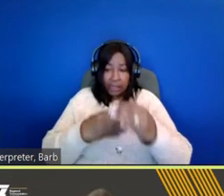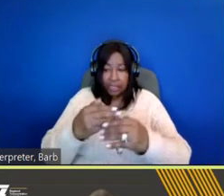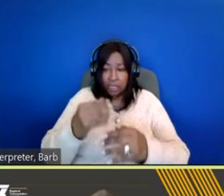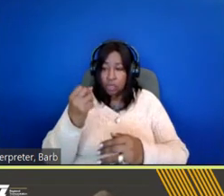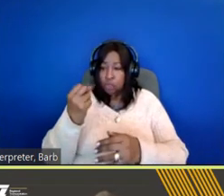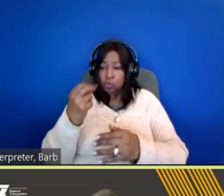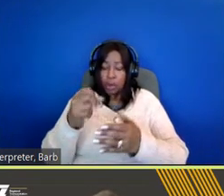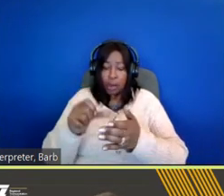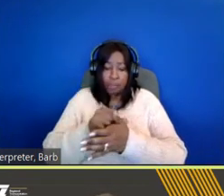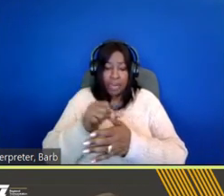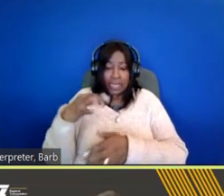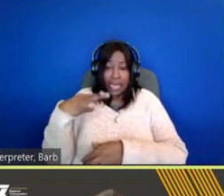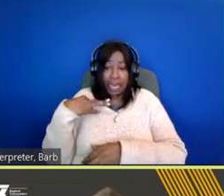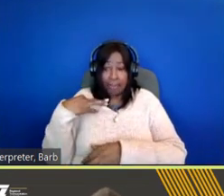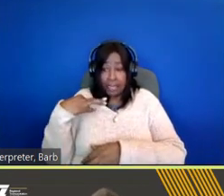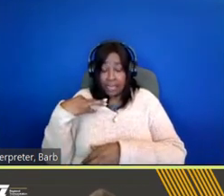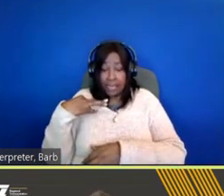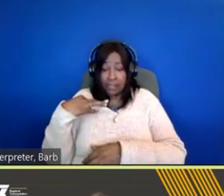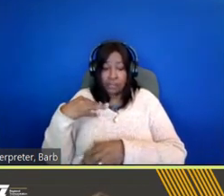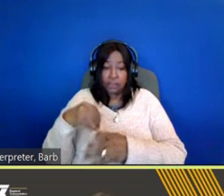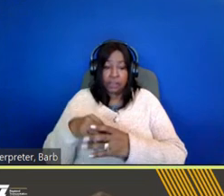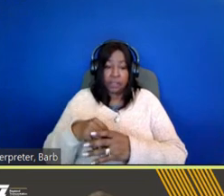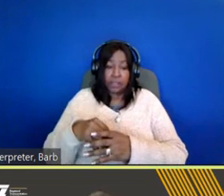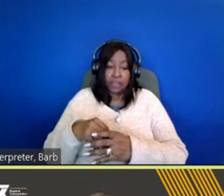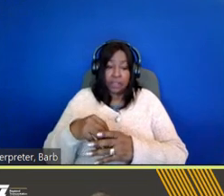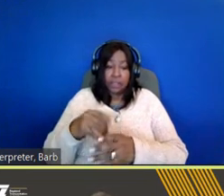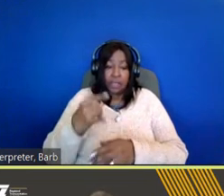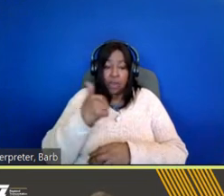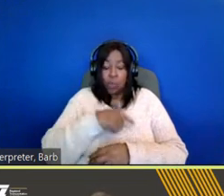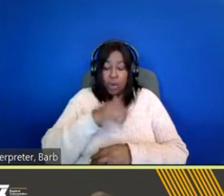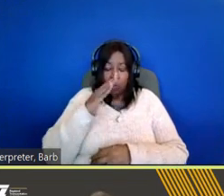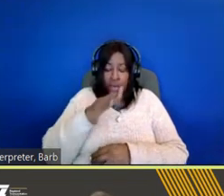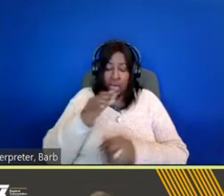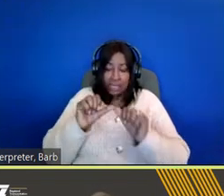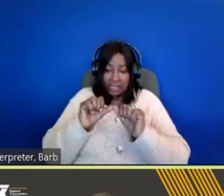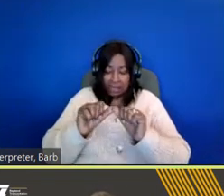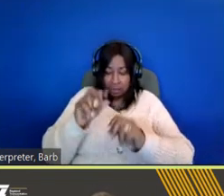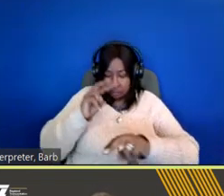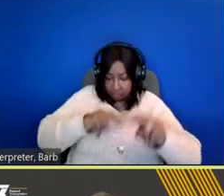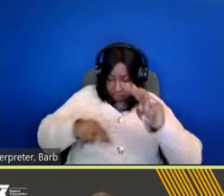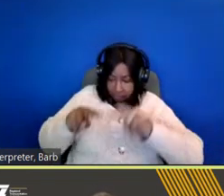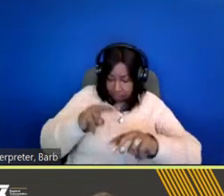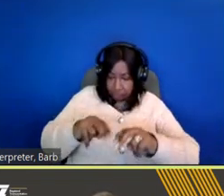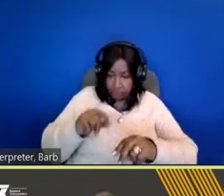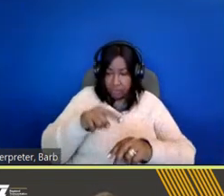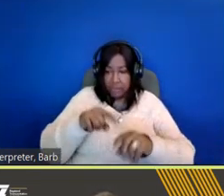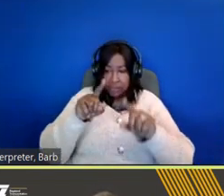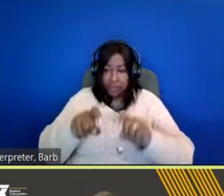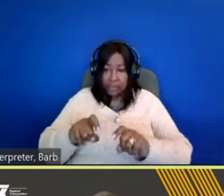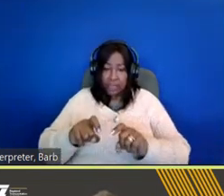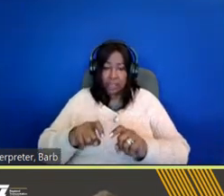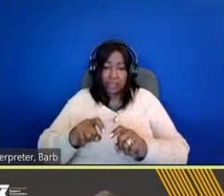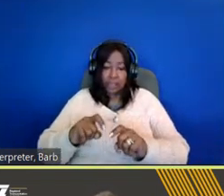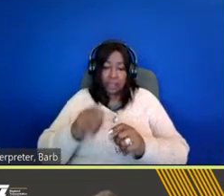application. So we'll continue to monitor that pilot, which concludes in May of